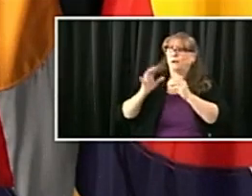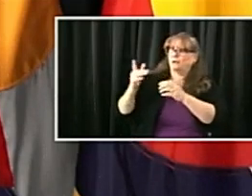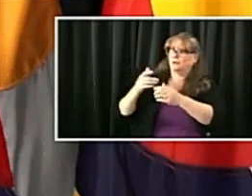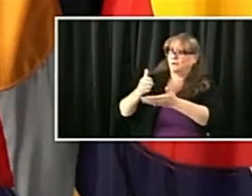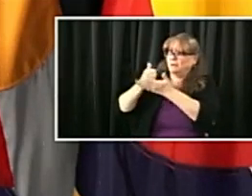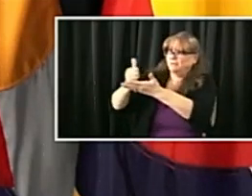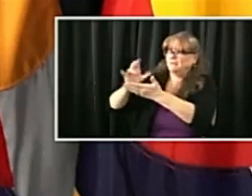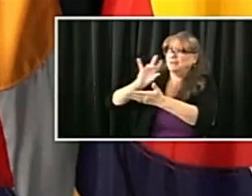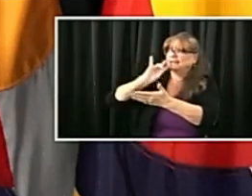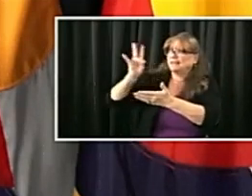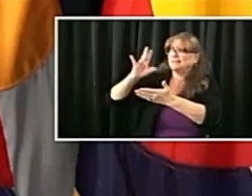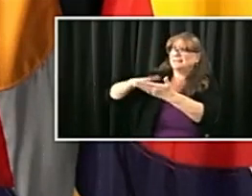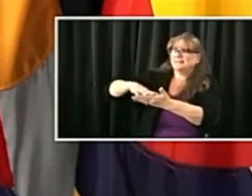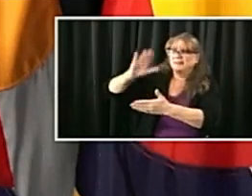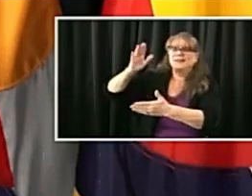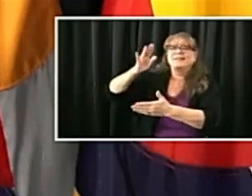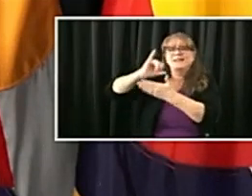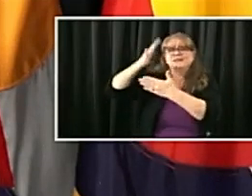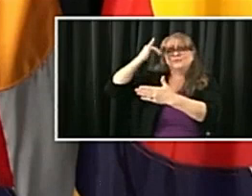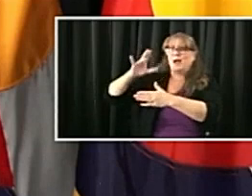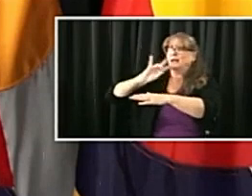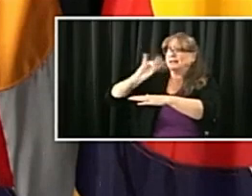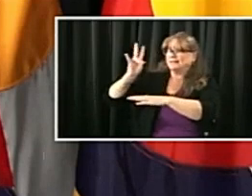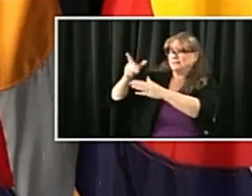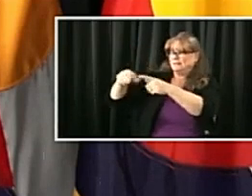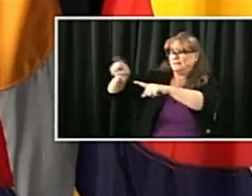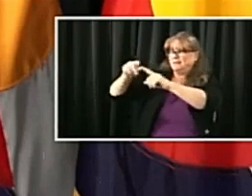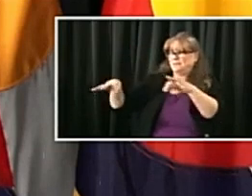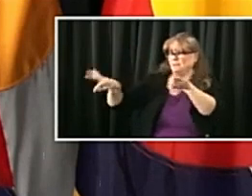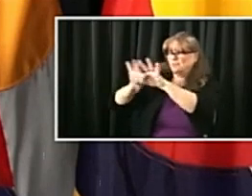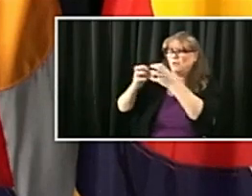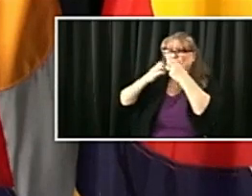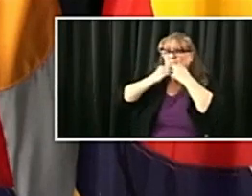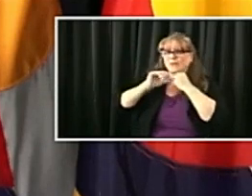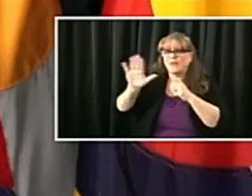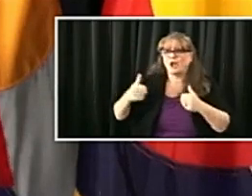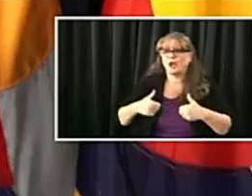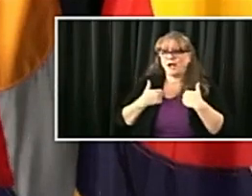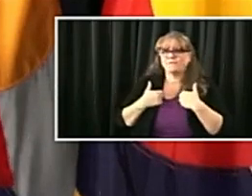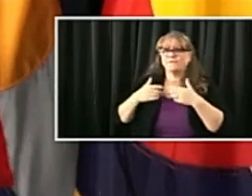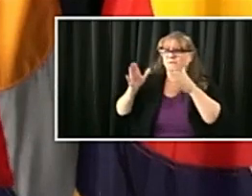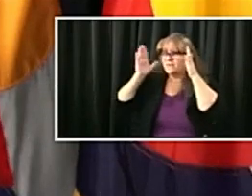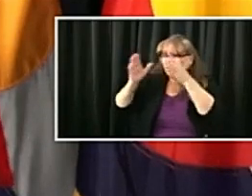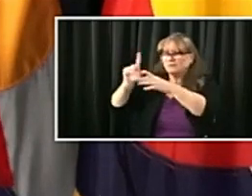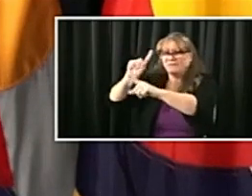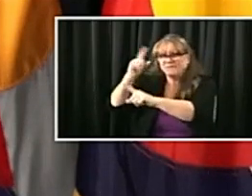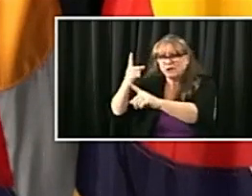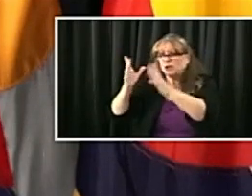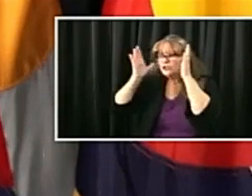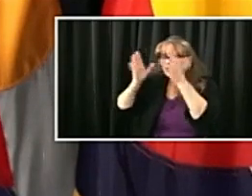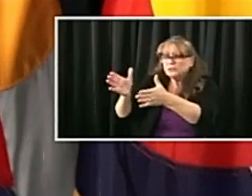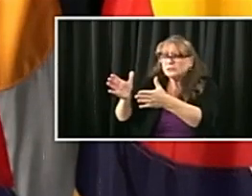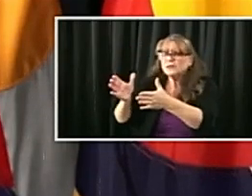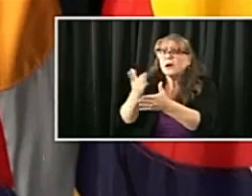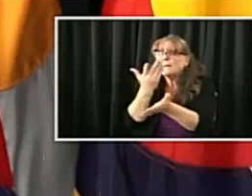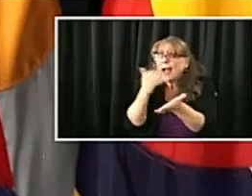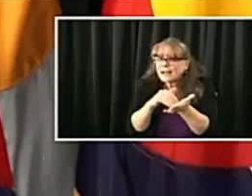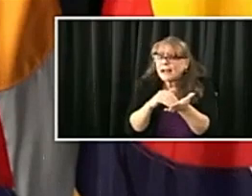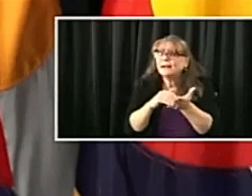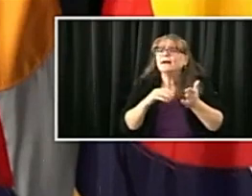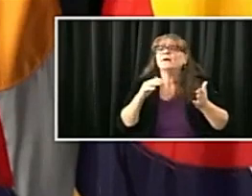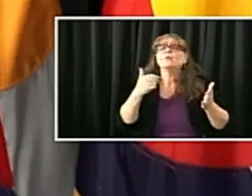our partners across the state focus on that group. There is a caveat. We also believe that we also have a strong tenet